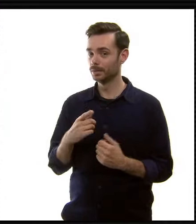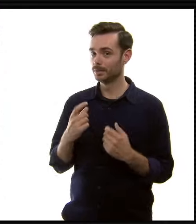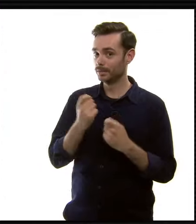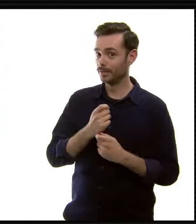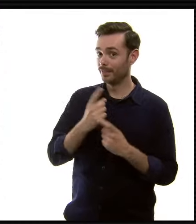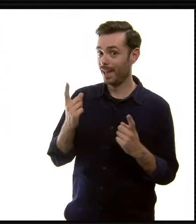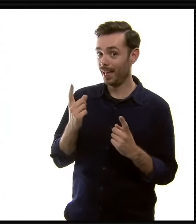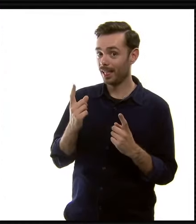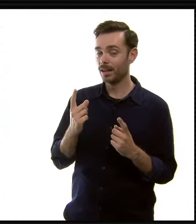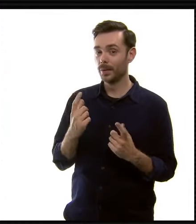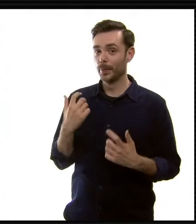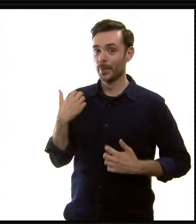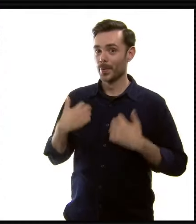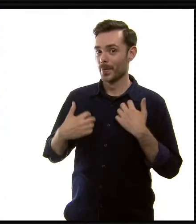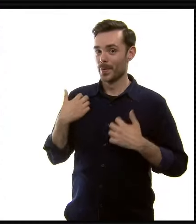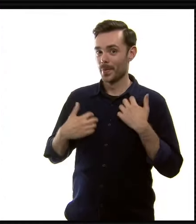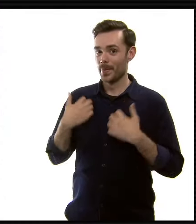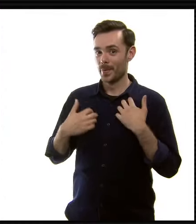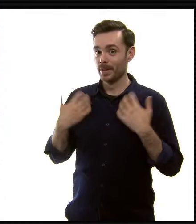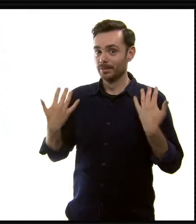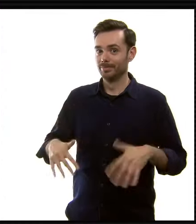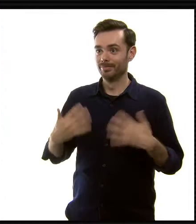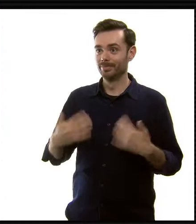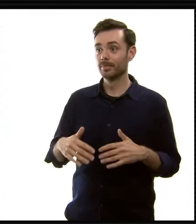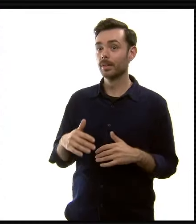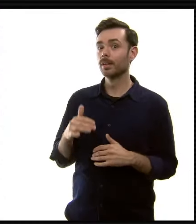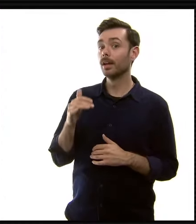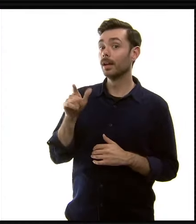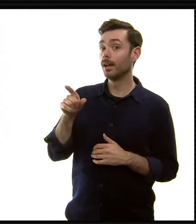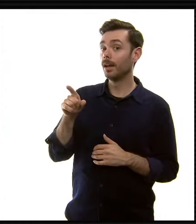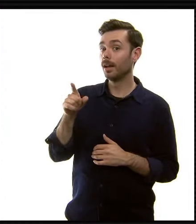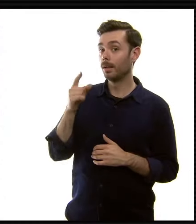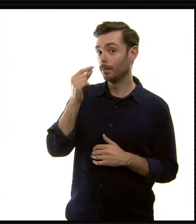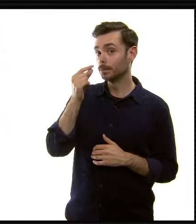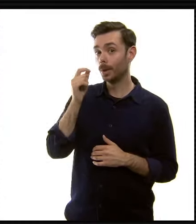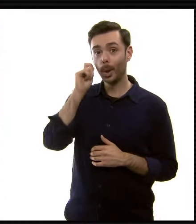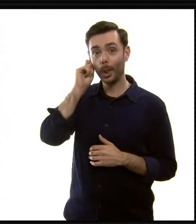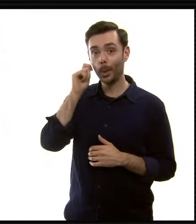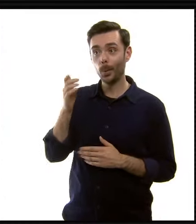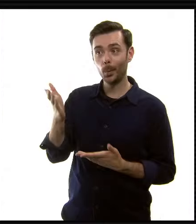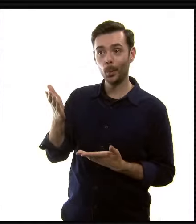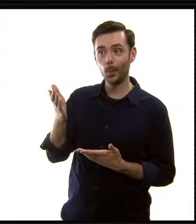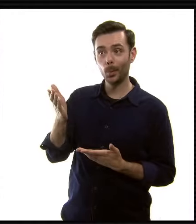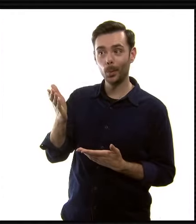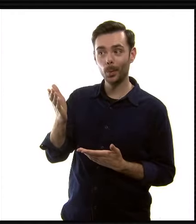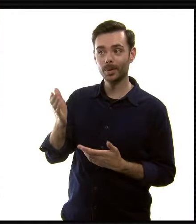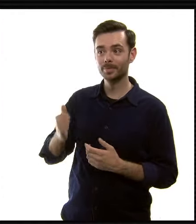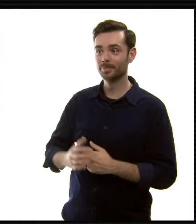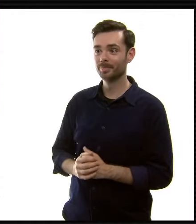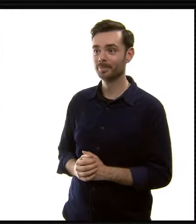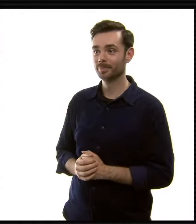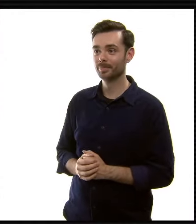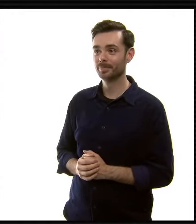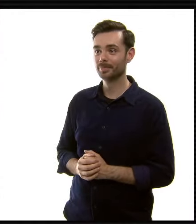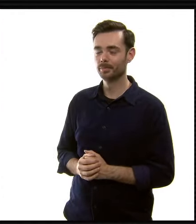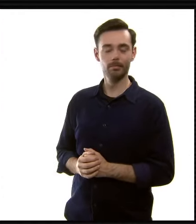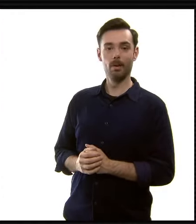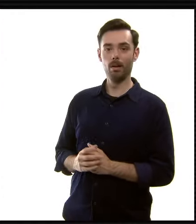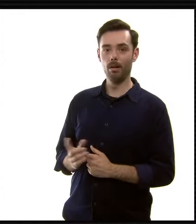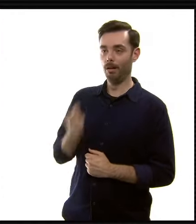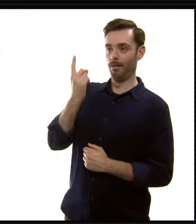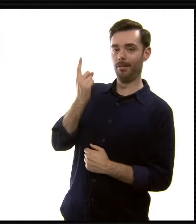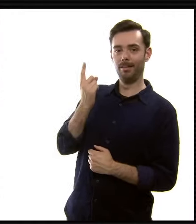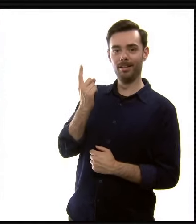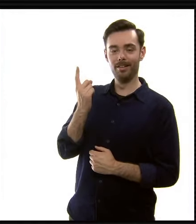which may or may not have something to do with this person here. Yeah. Oh, hi. Yeah. Where did you come from?